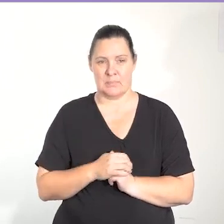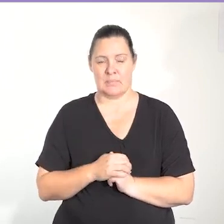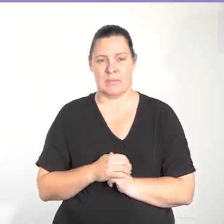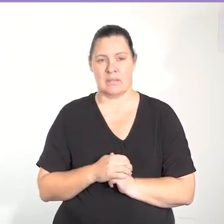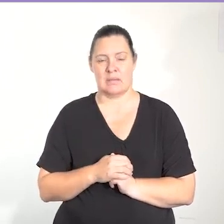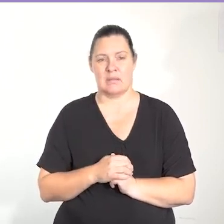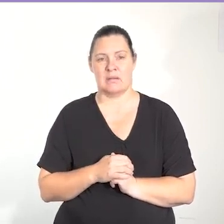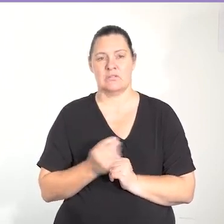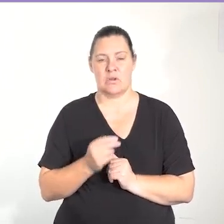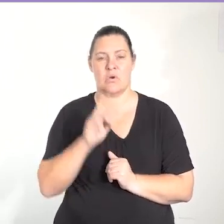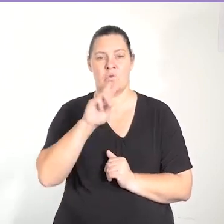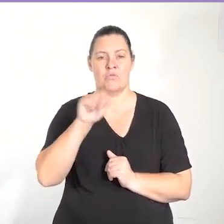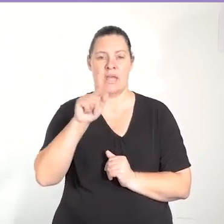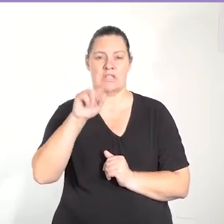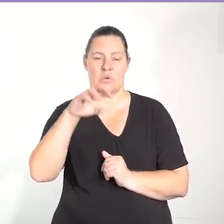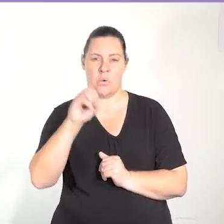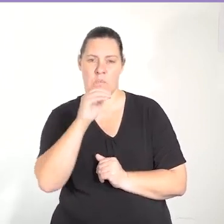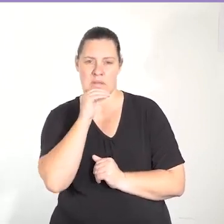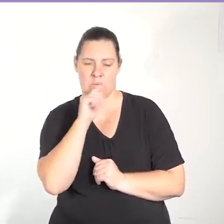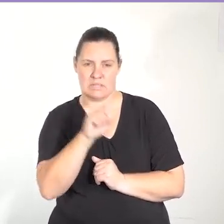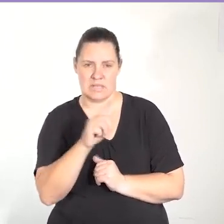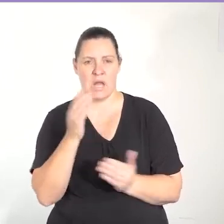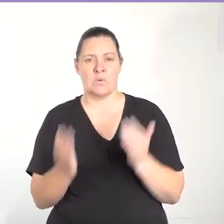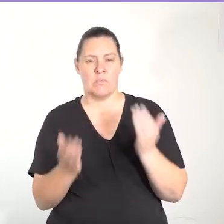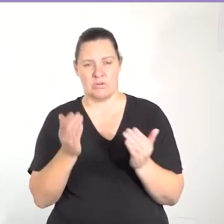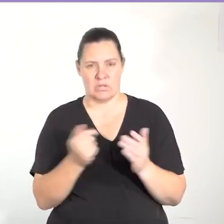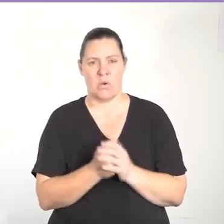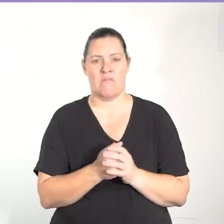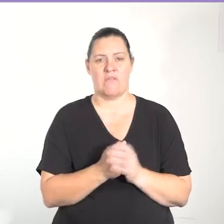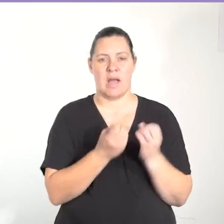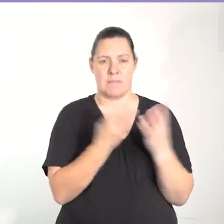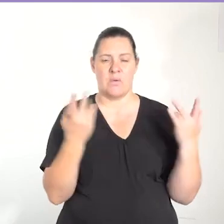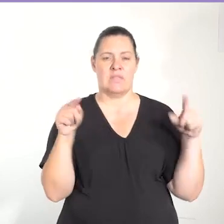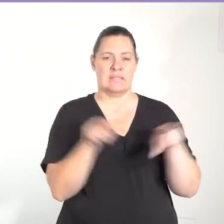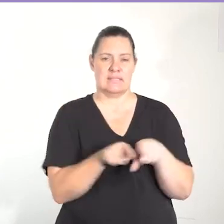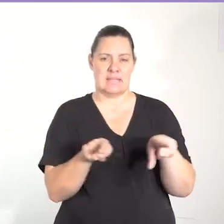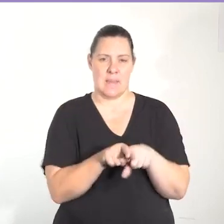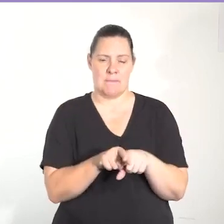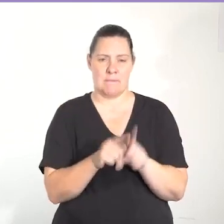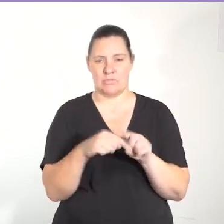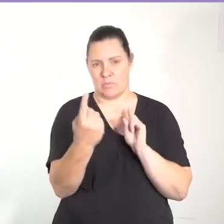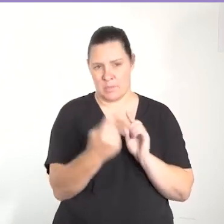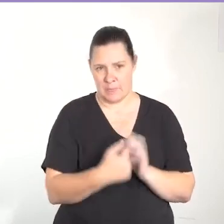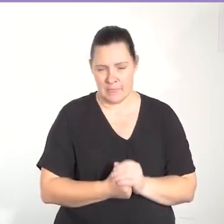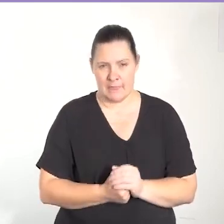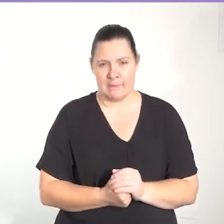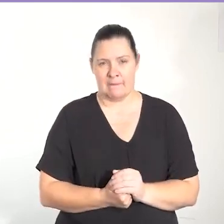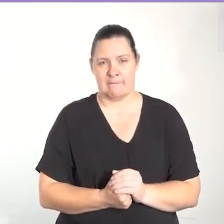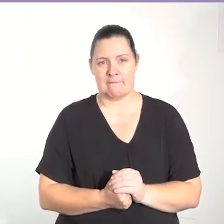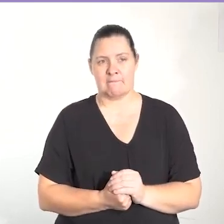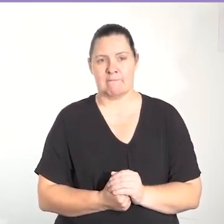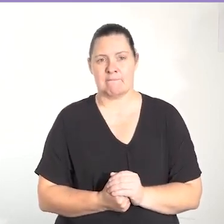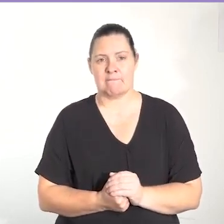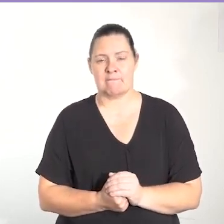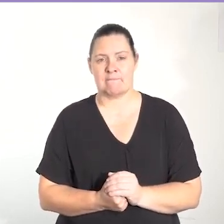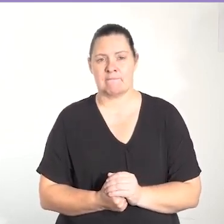one. Ratio. Remember what ratio means. It's a comparison of quantities of the same kind.